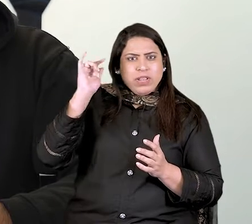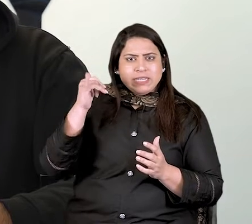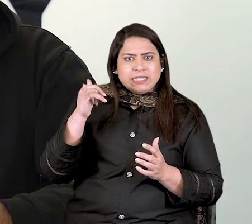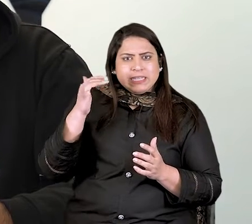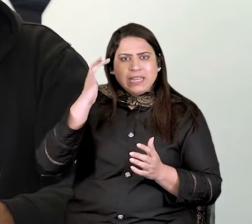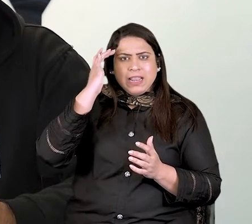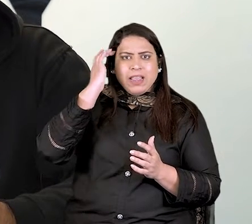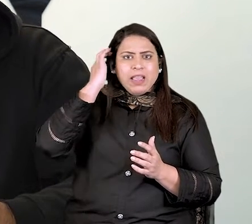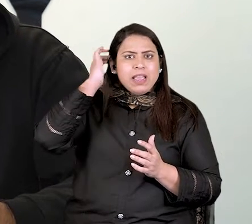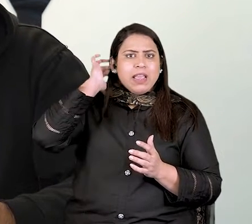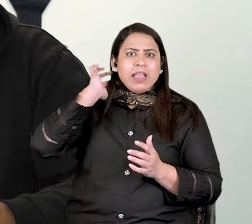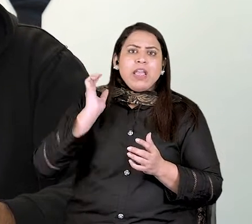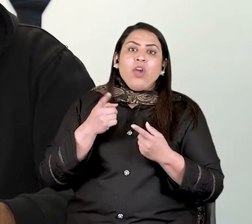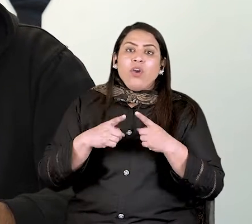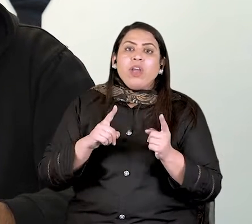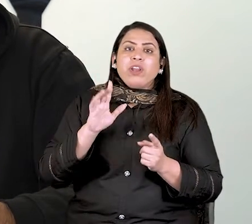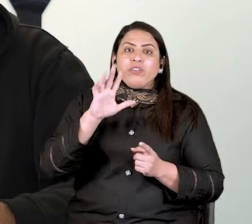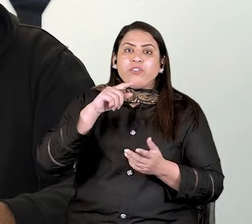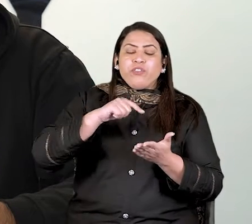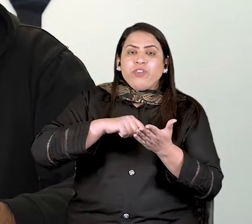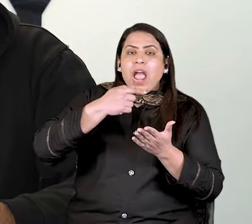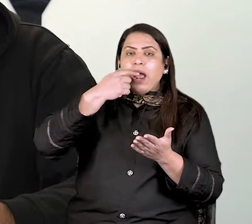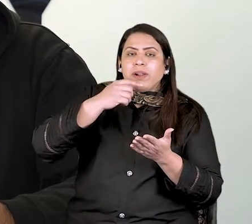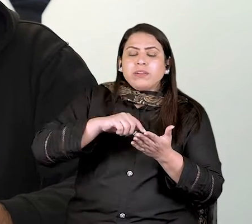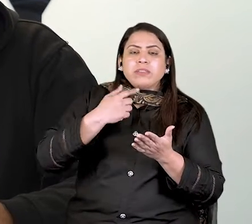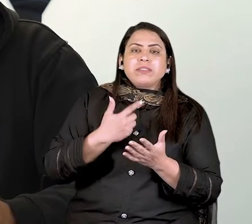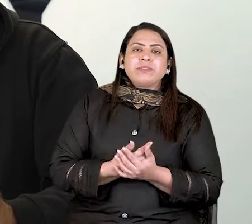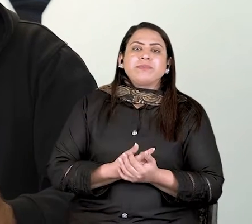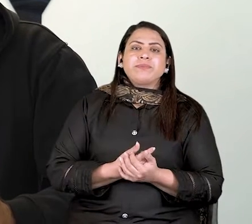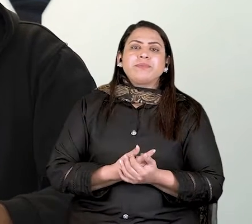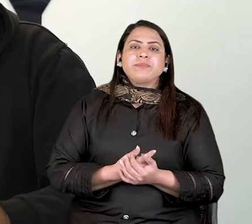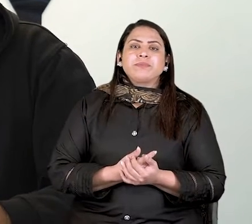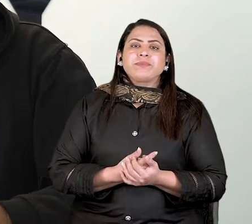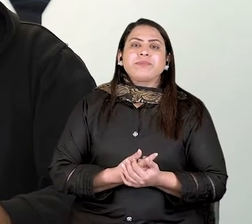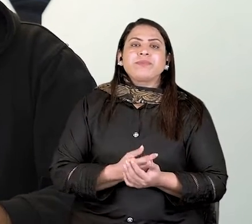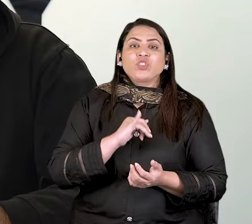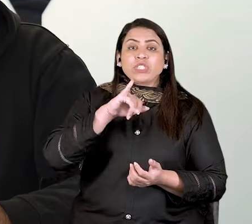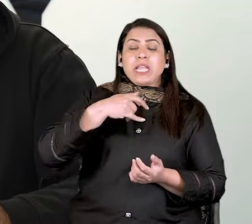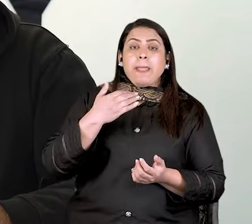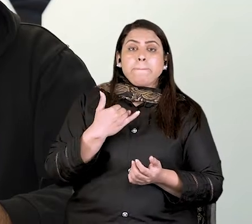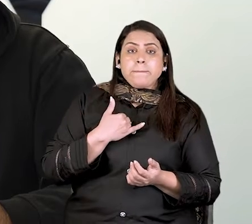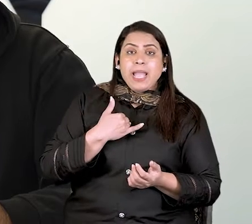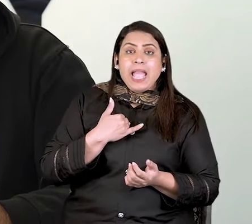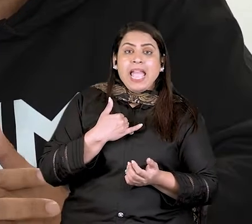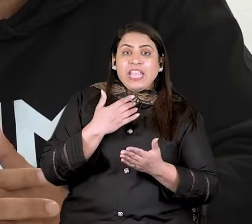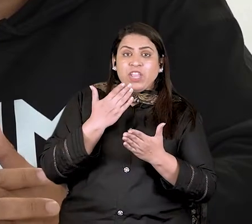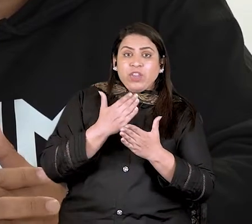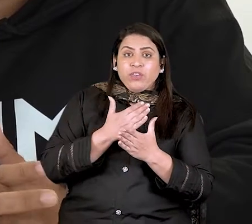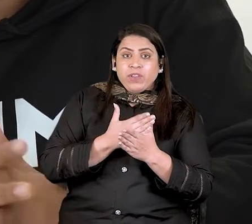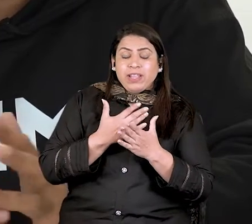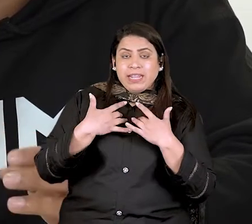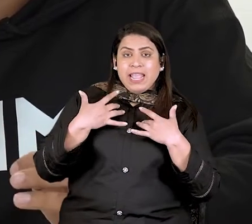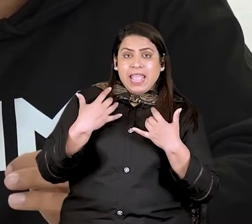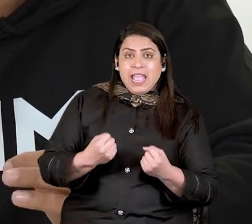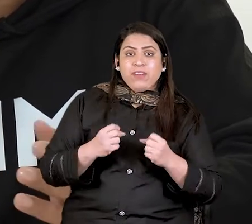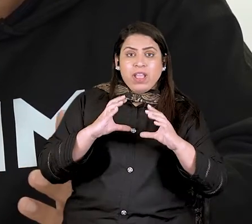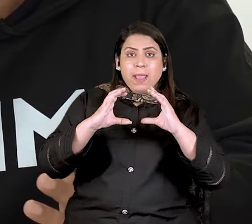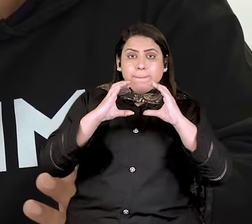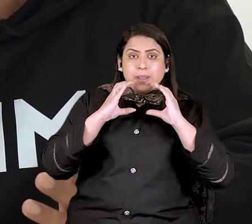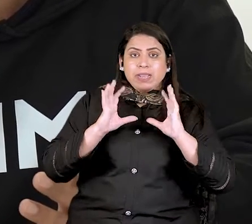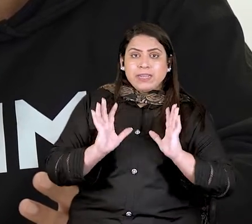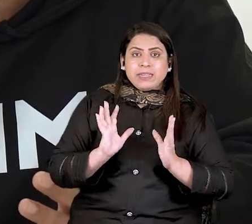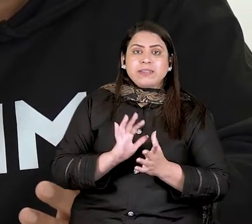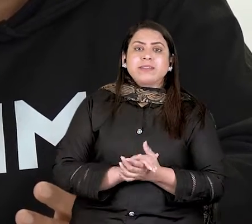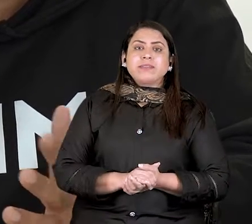to I know. die Oh, for. nice. Yes. And how do you have your meal? Generally, it's all the same. Customers will nibble on